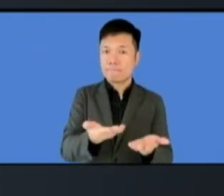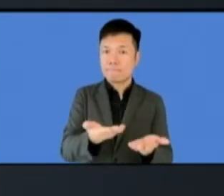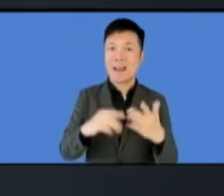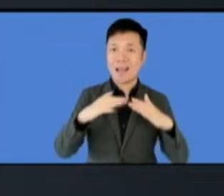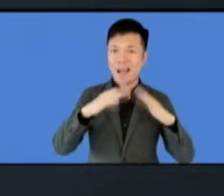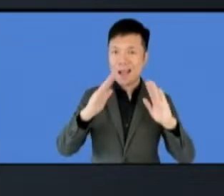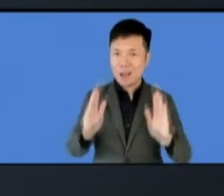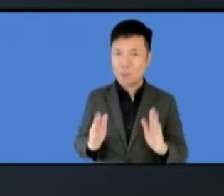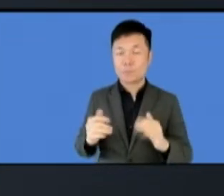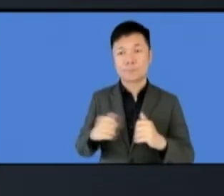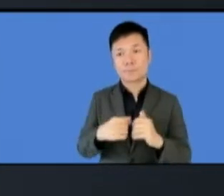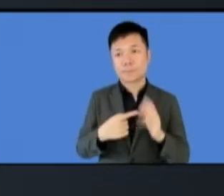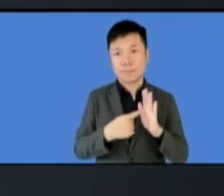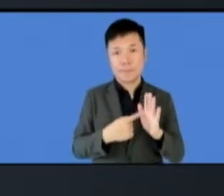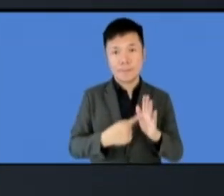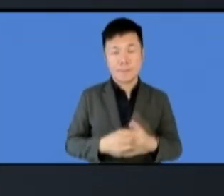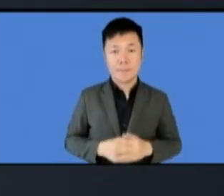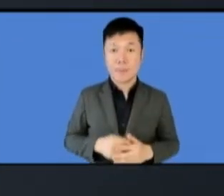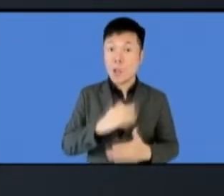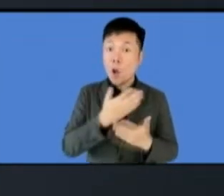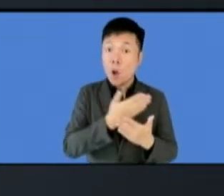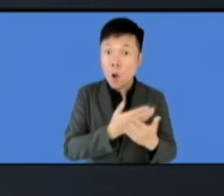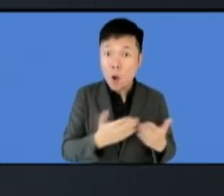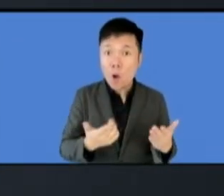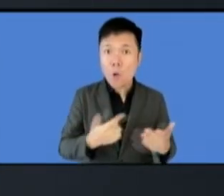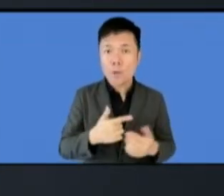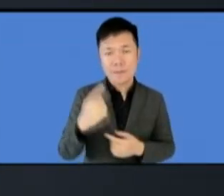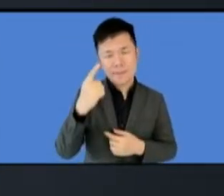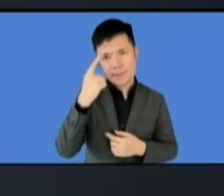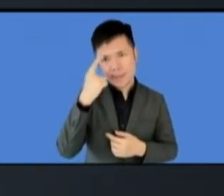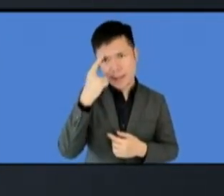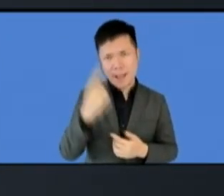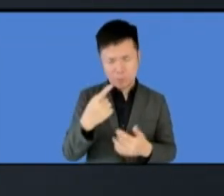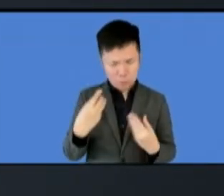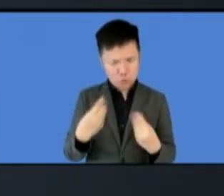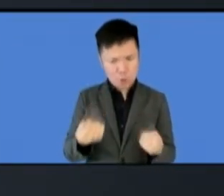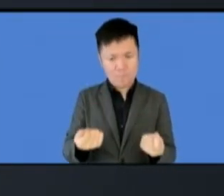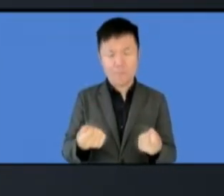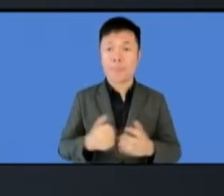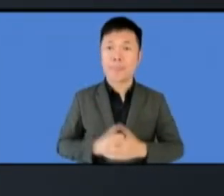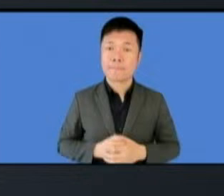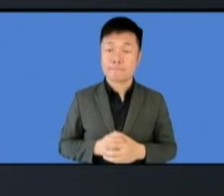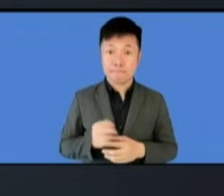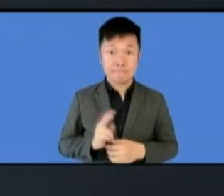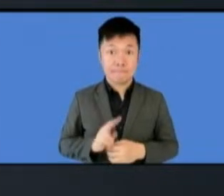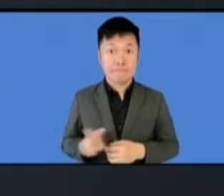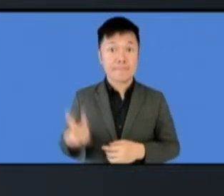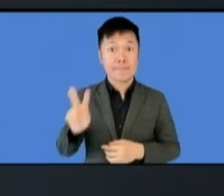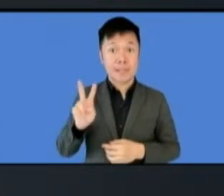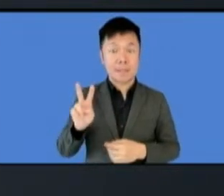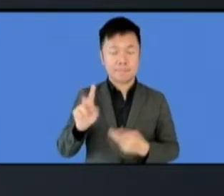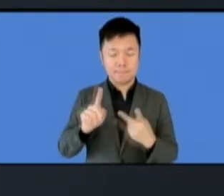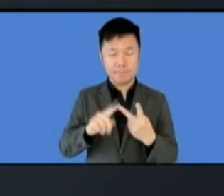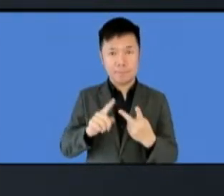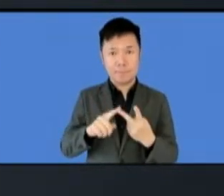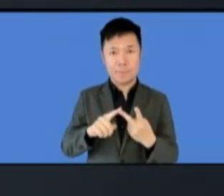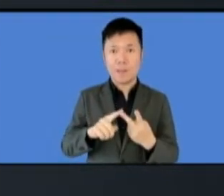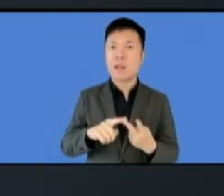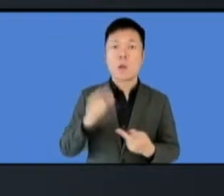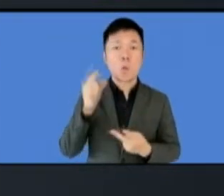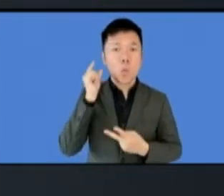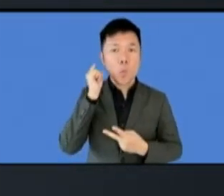all these would put us together to think about the solution. And the second thing is about female